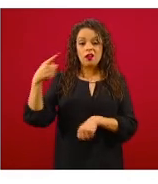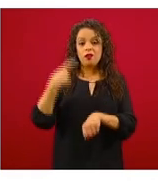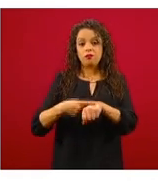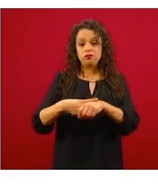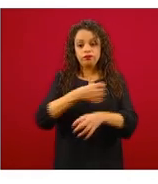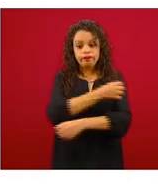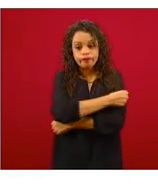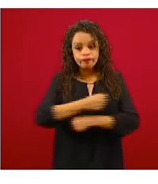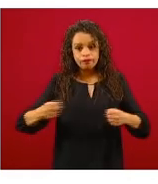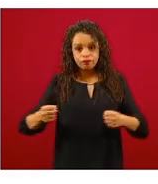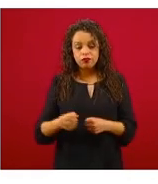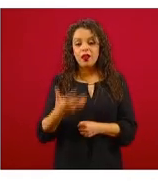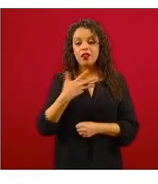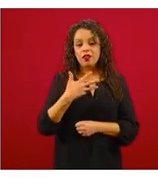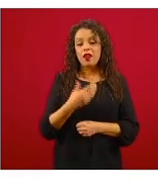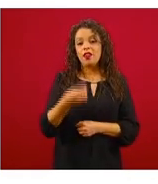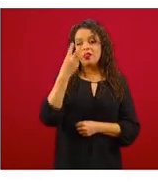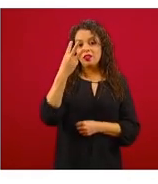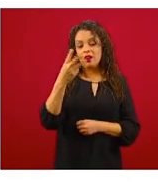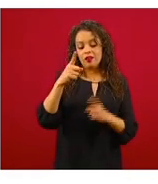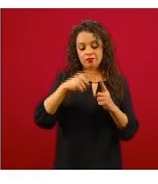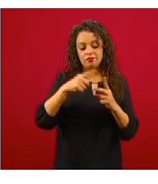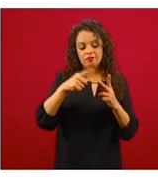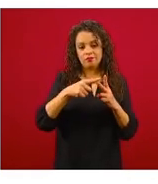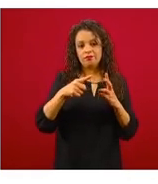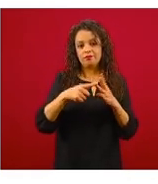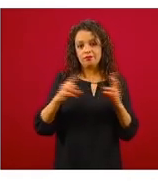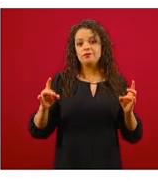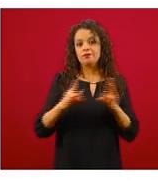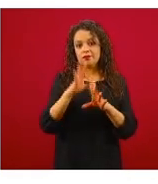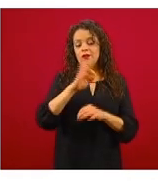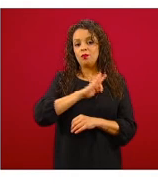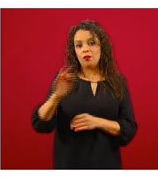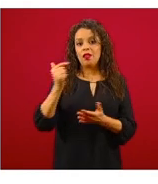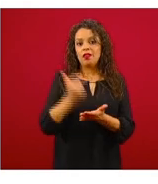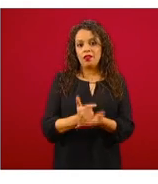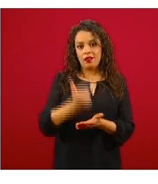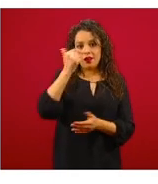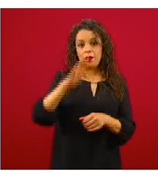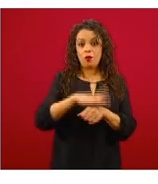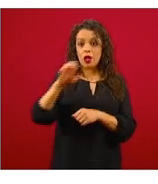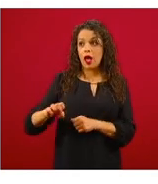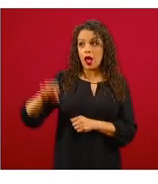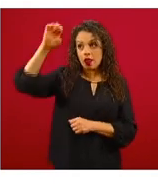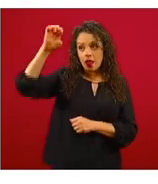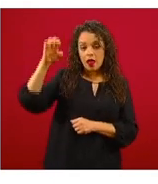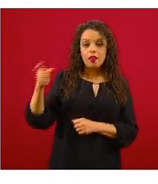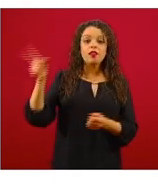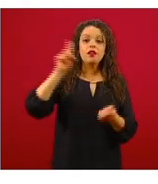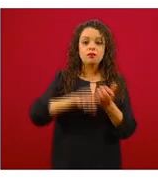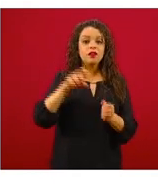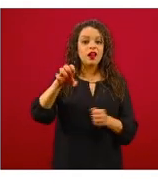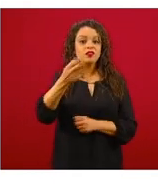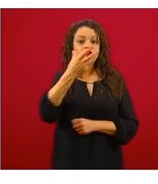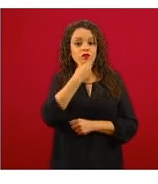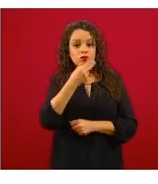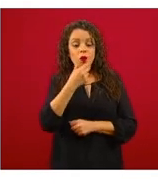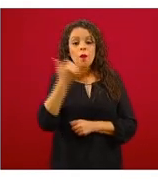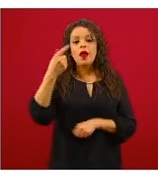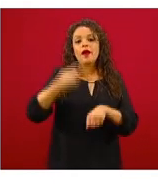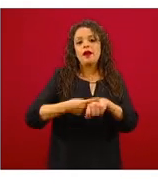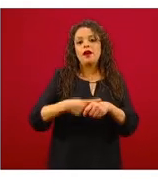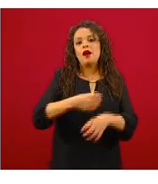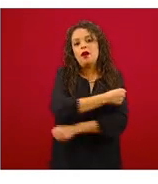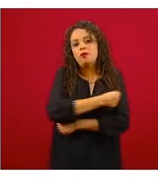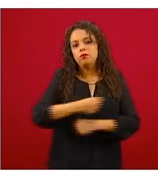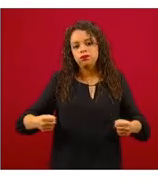he has 3 risk factors, or we consider age to be a high risk factor: his age, his sex, and his obesity.